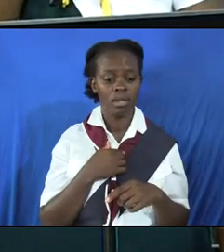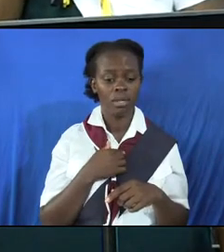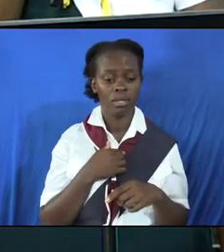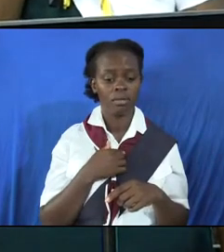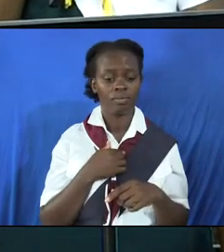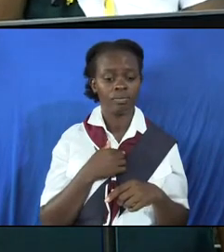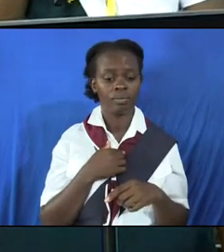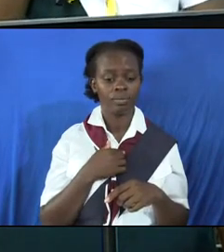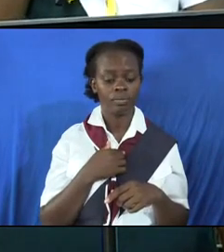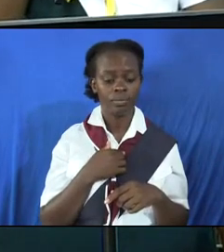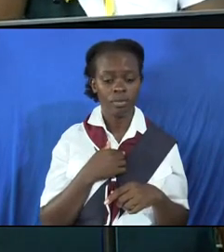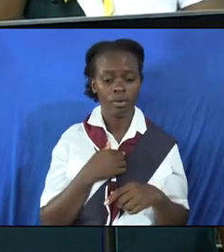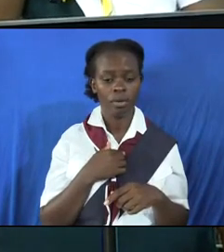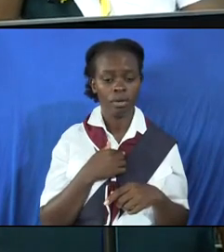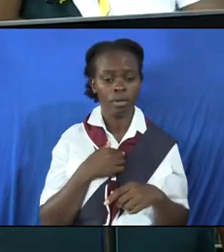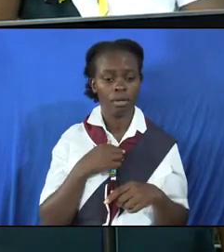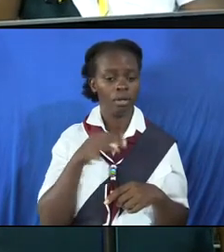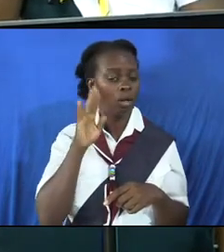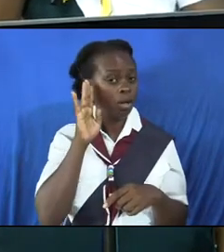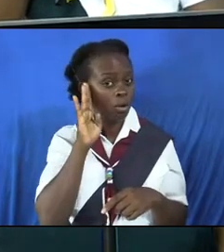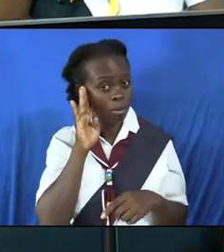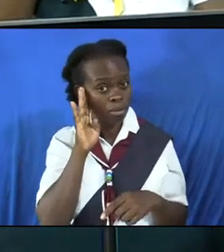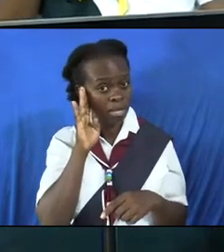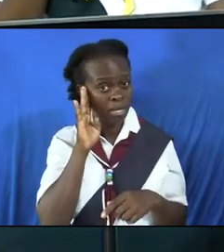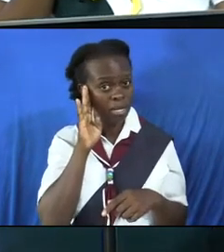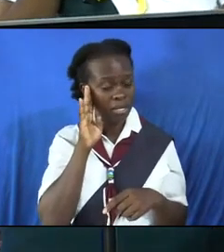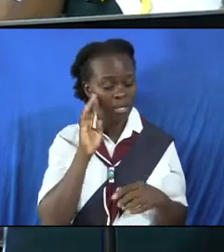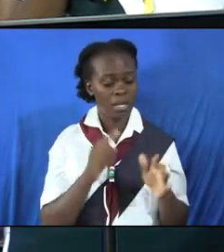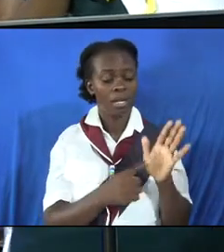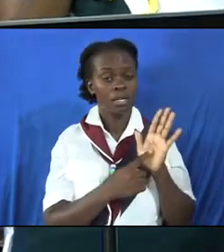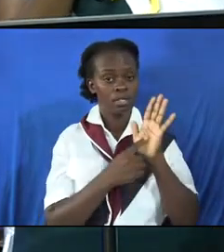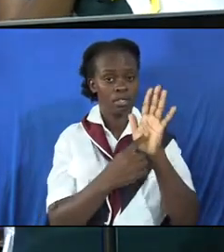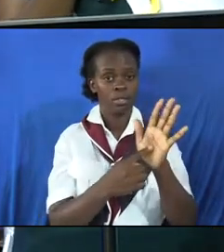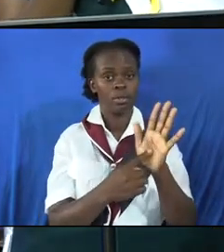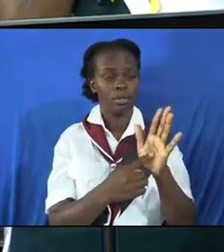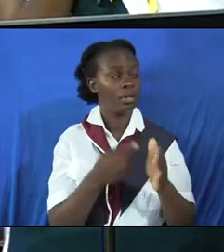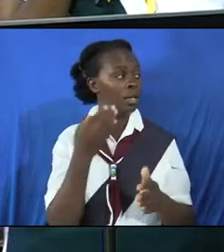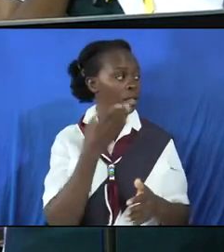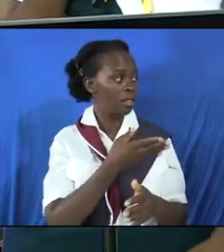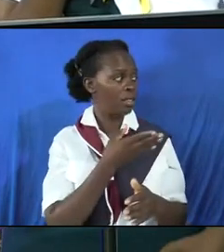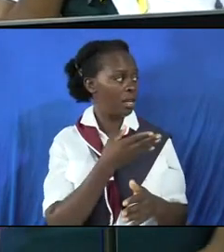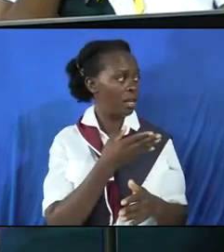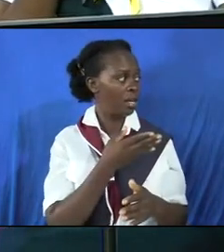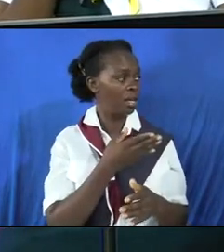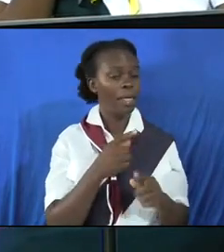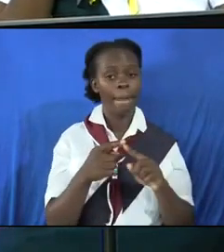I disobeyed the signs on the box. After I disobeyed, I felt so guilty, and correcting